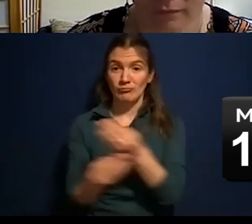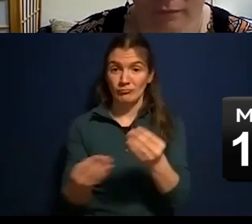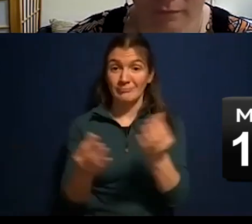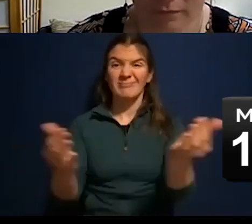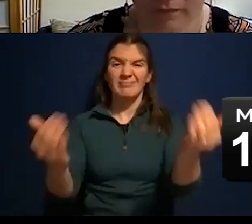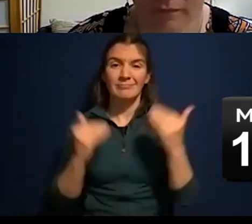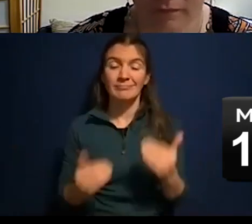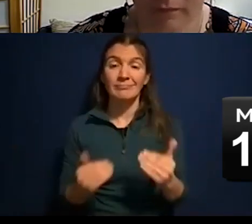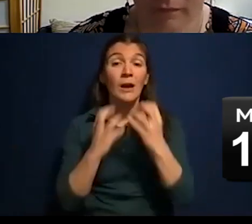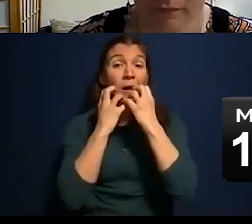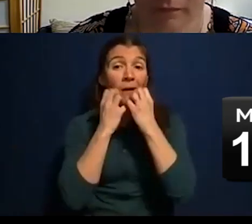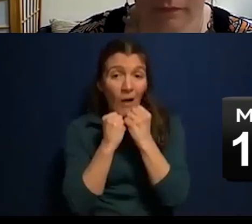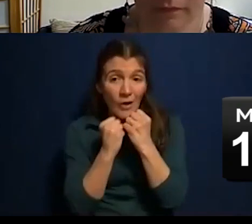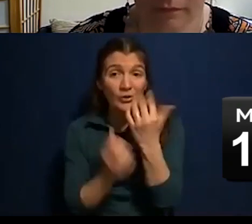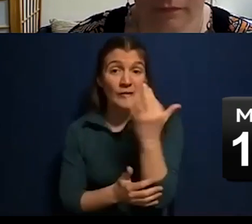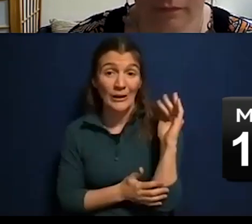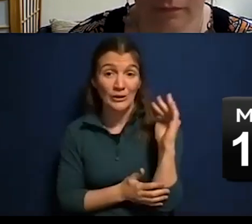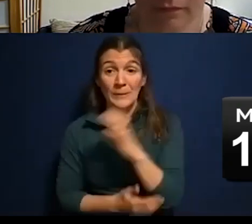Conservation Commission,